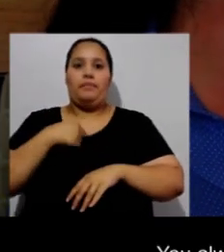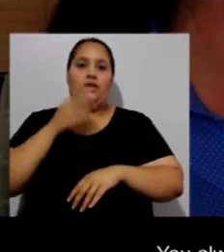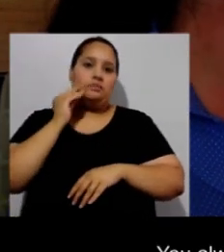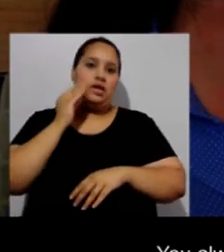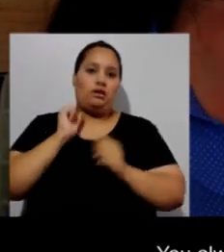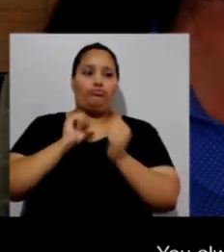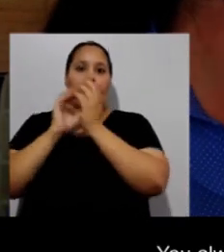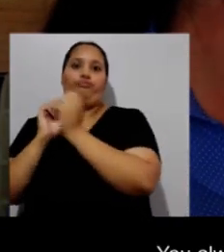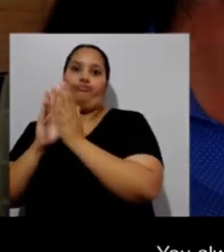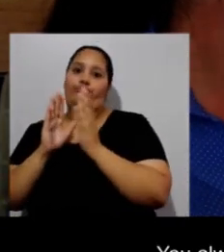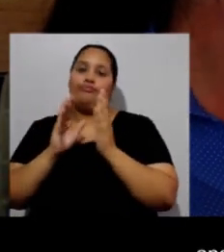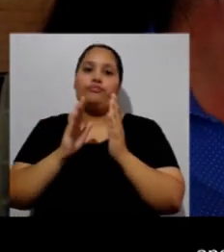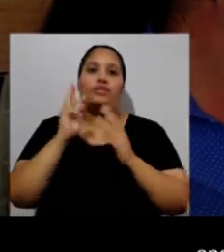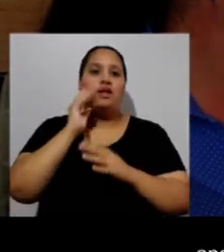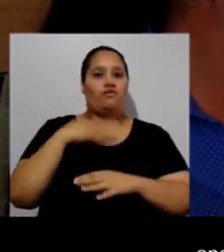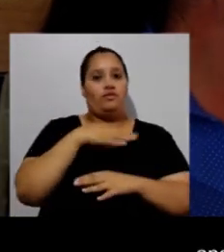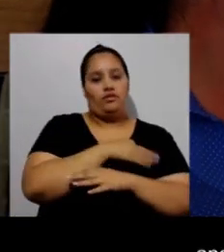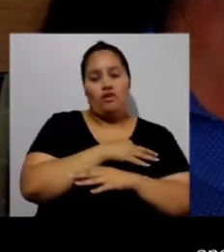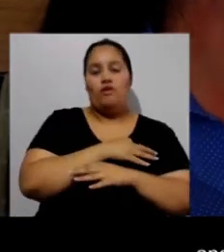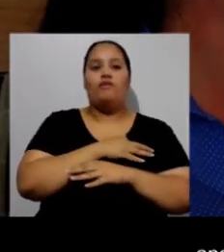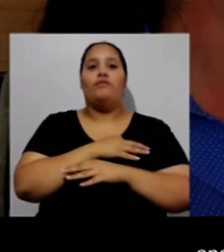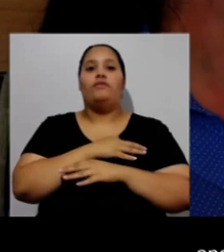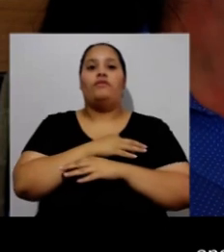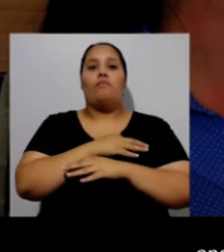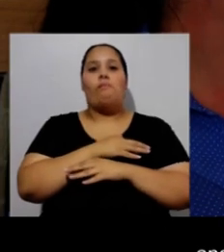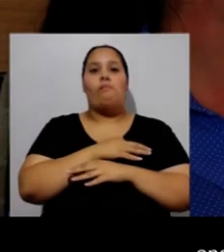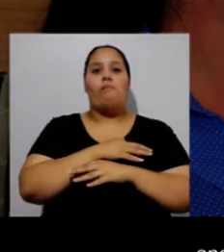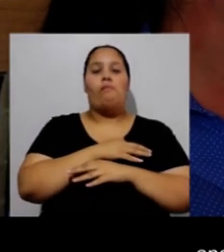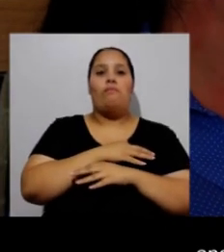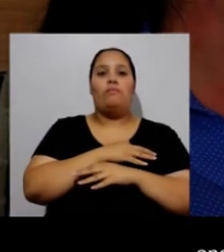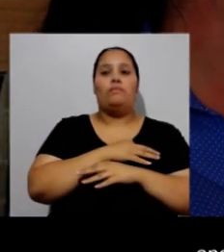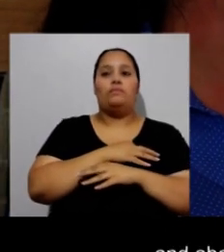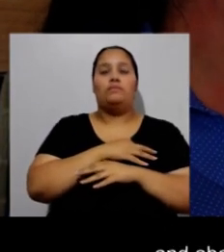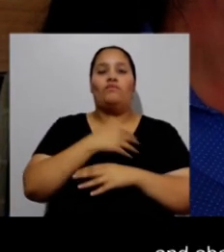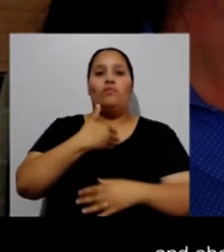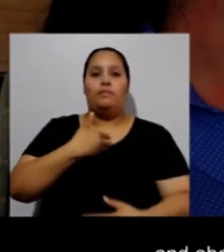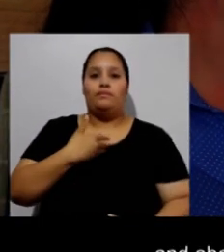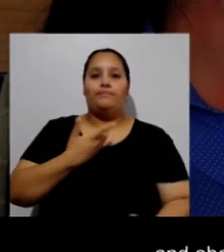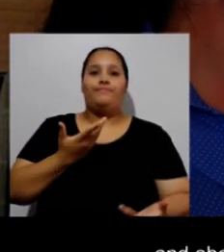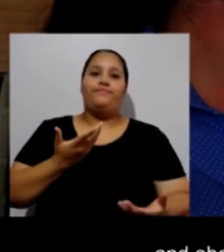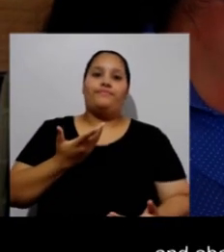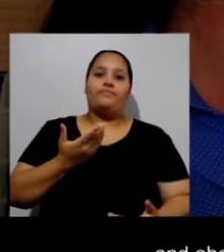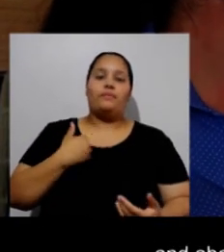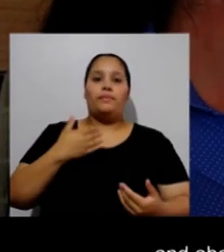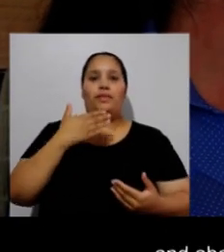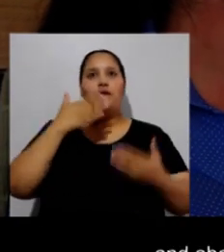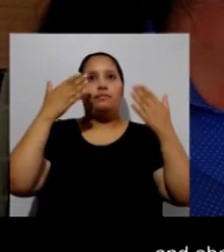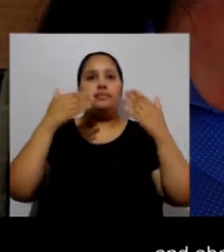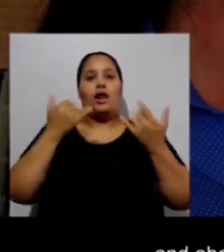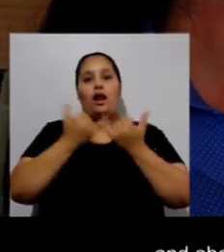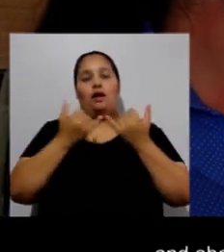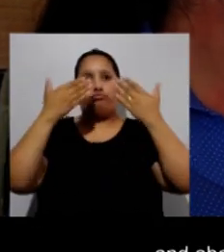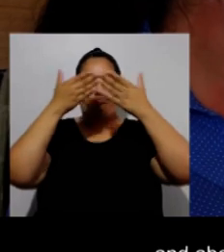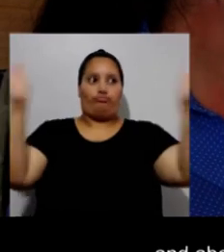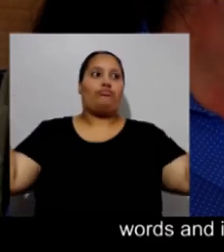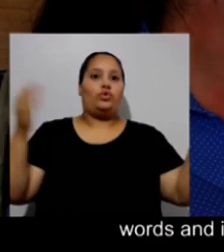think that you won't be able to communicate, and it teaches you a whole lot about the people and about ways of communication without